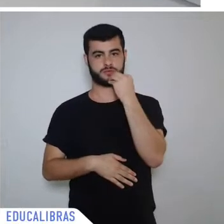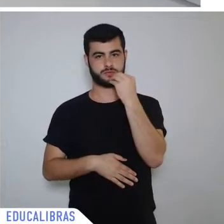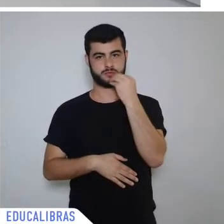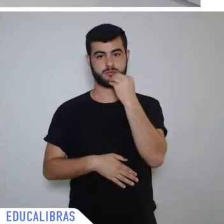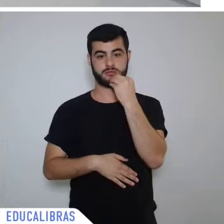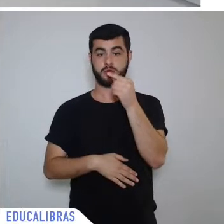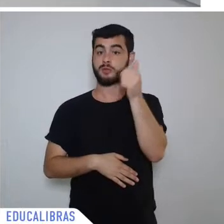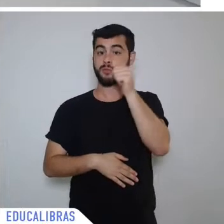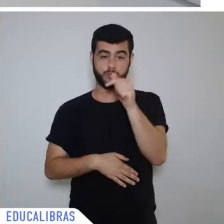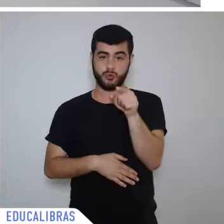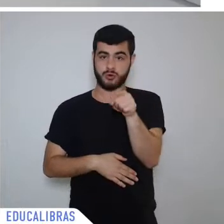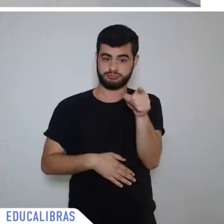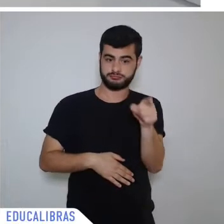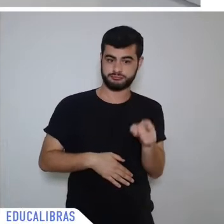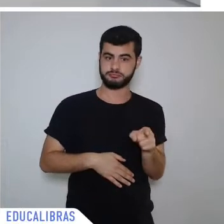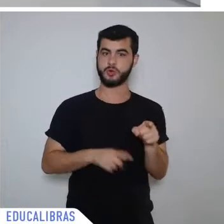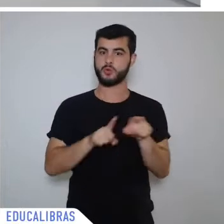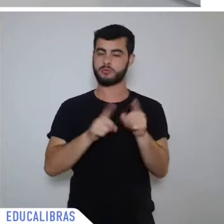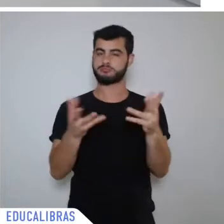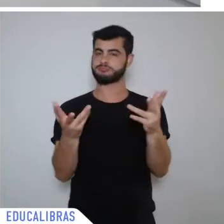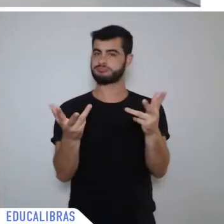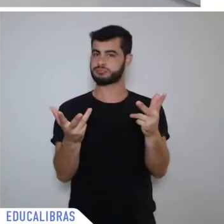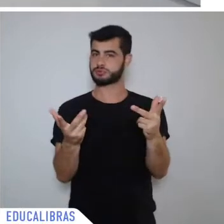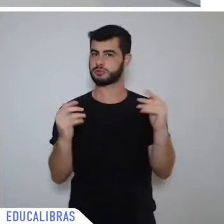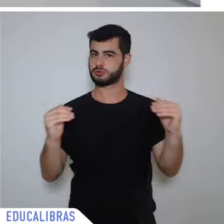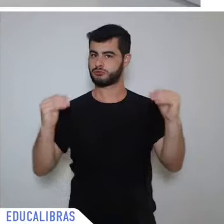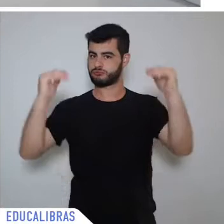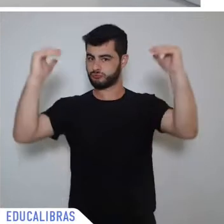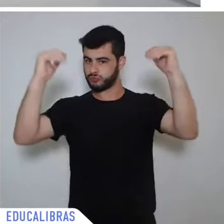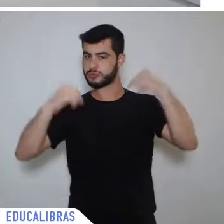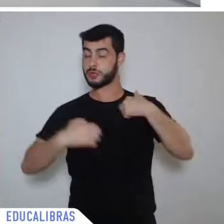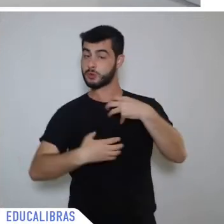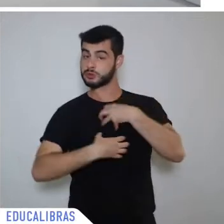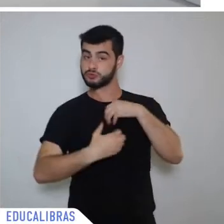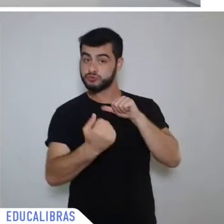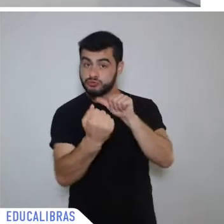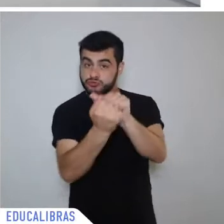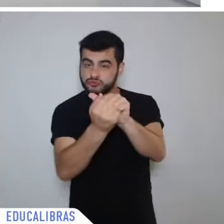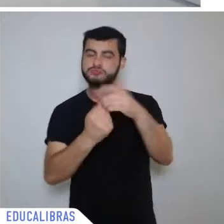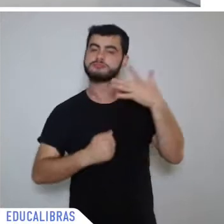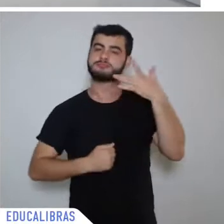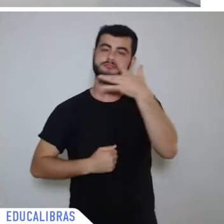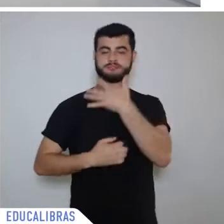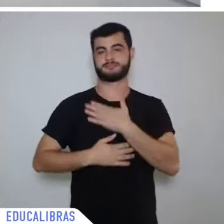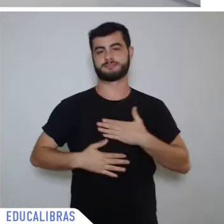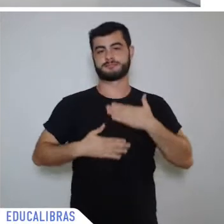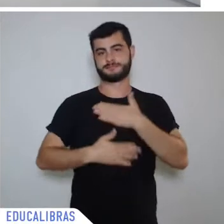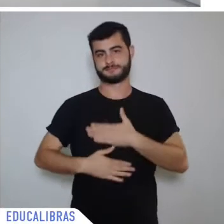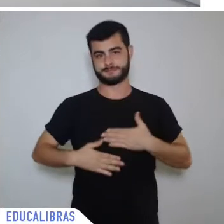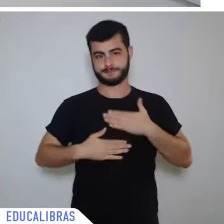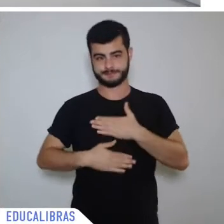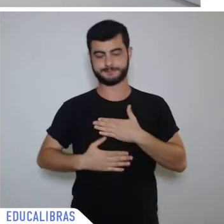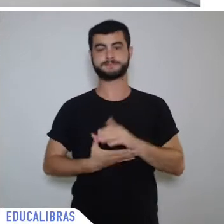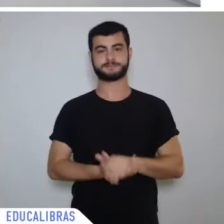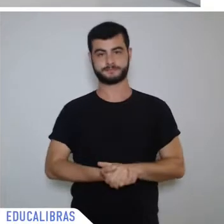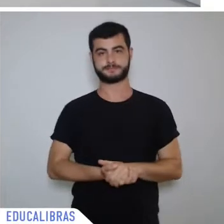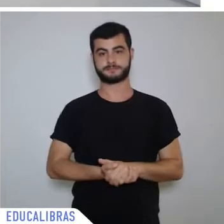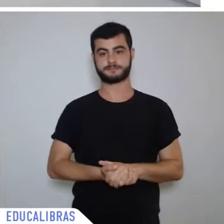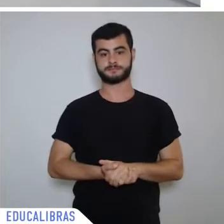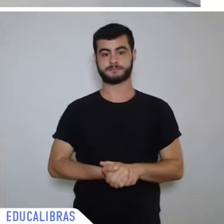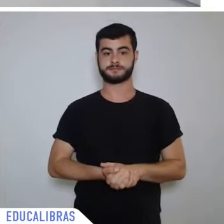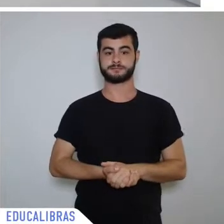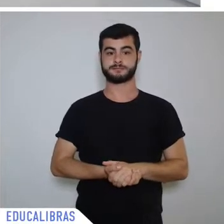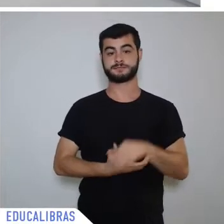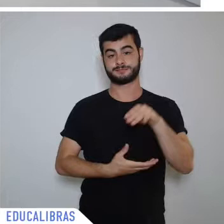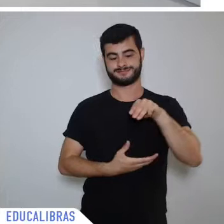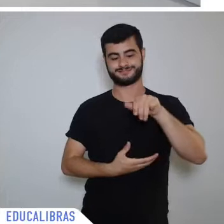next to these valuable women. And it's a pleasure to be with you, Bruna and Débora. As Maíra